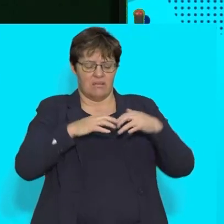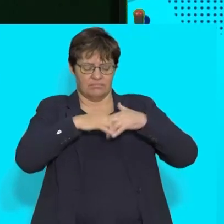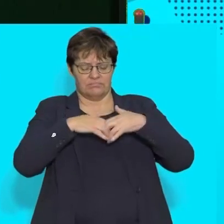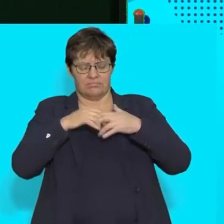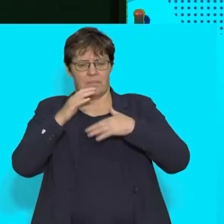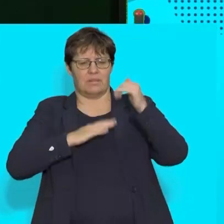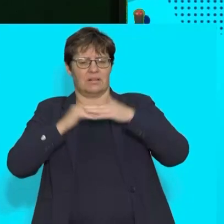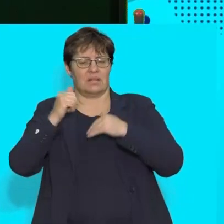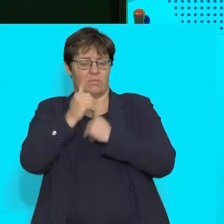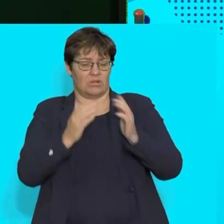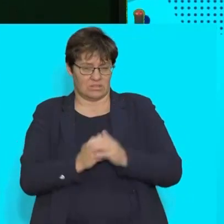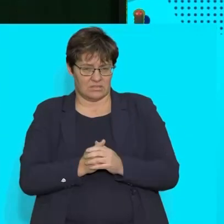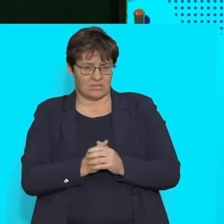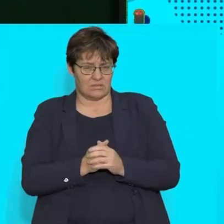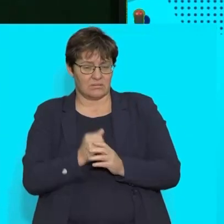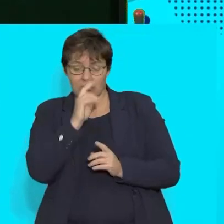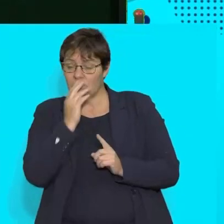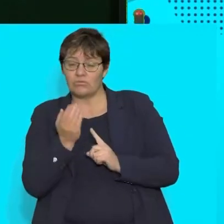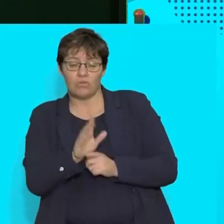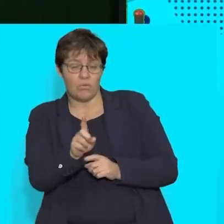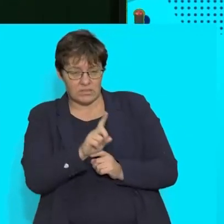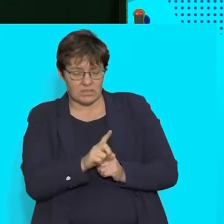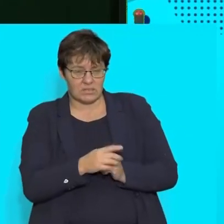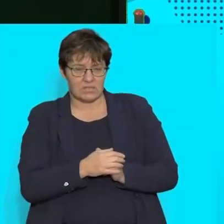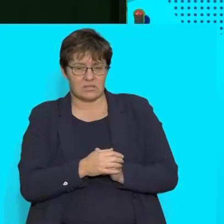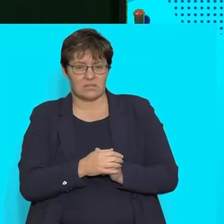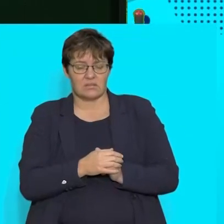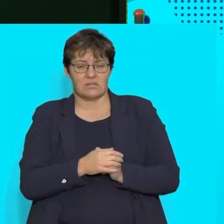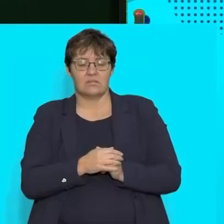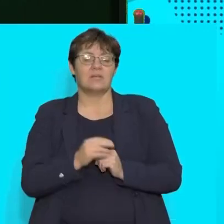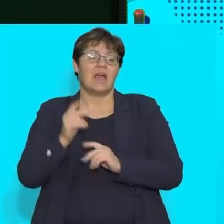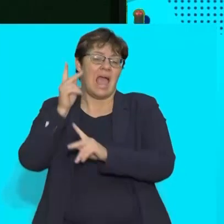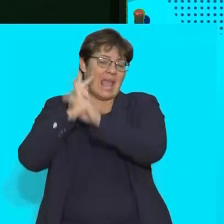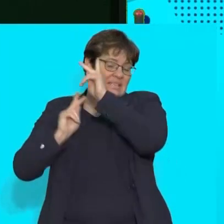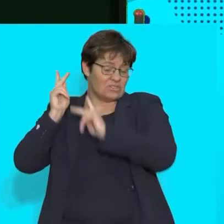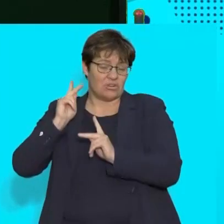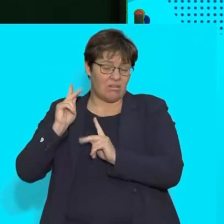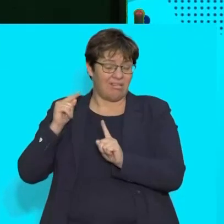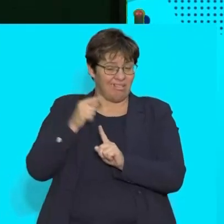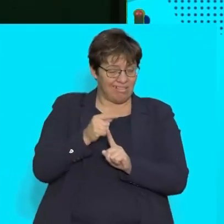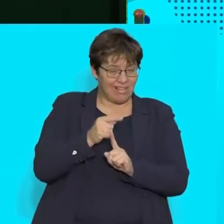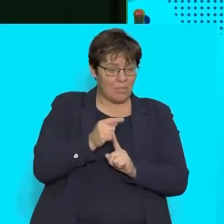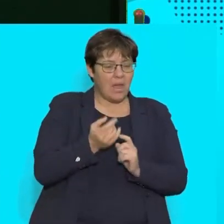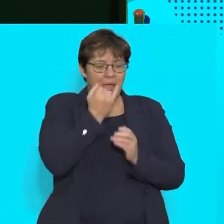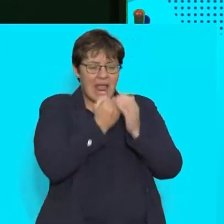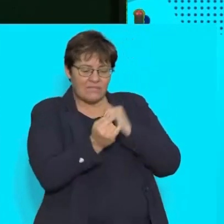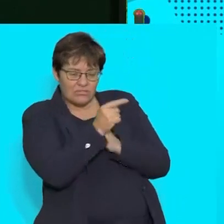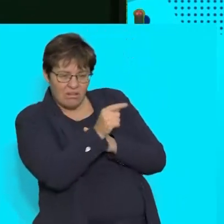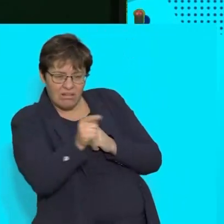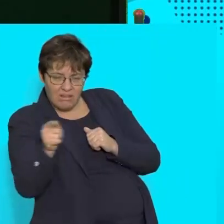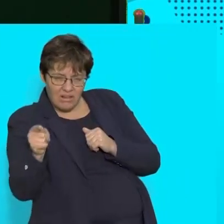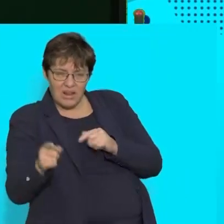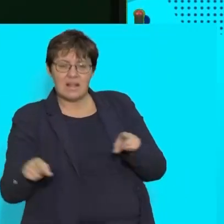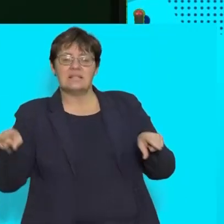the same in every species. What does that point to? It points to probably an ancestral species that gave individuals or